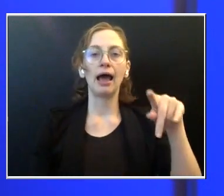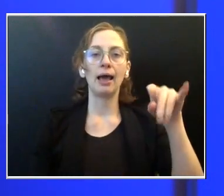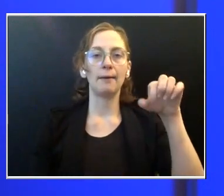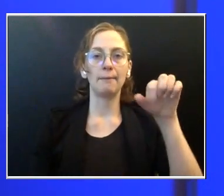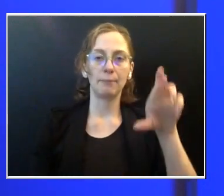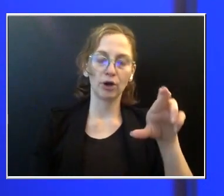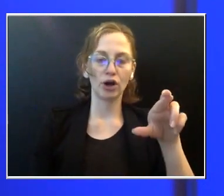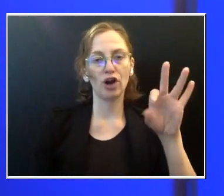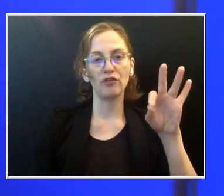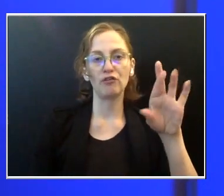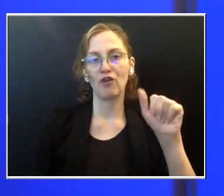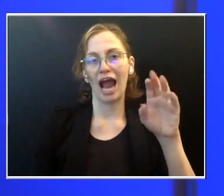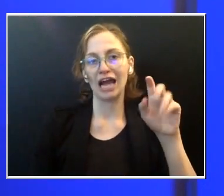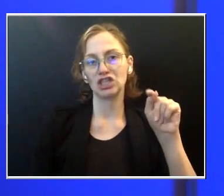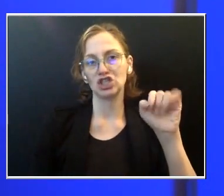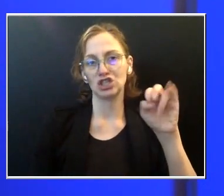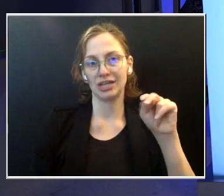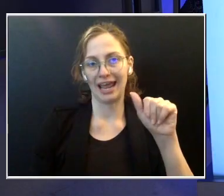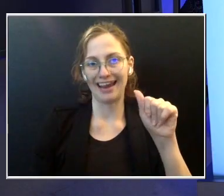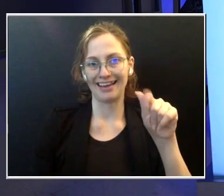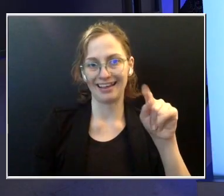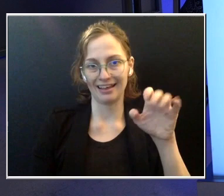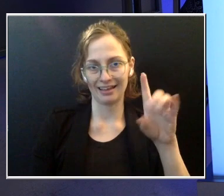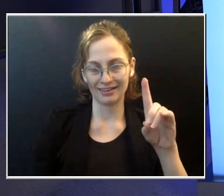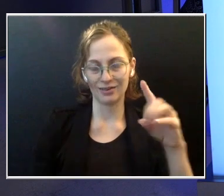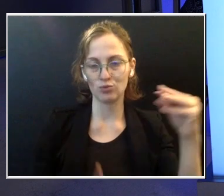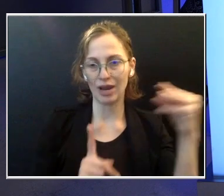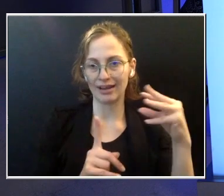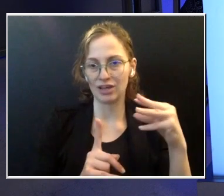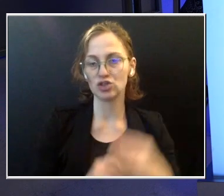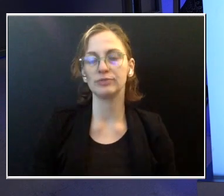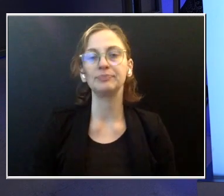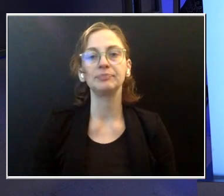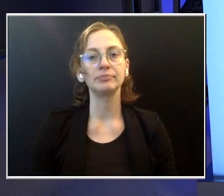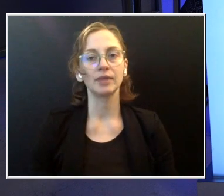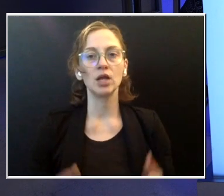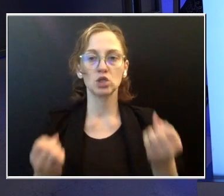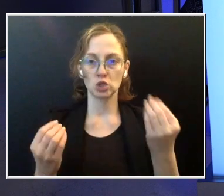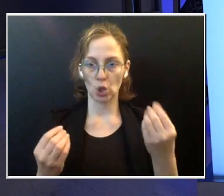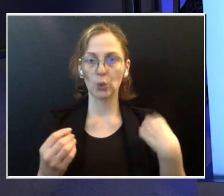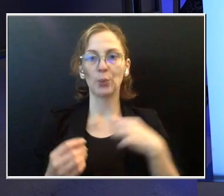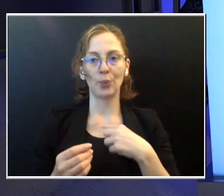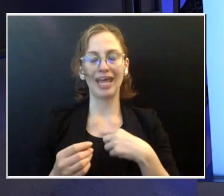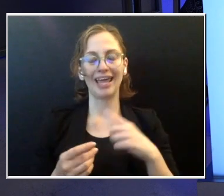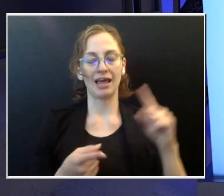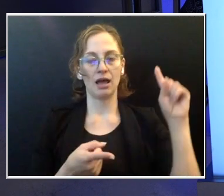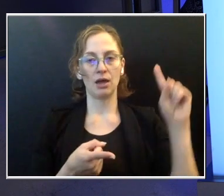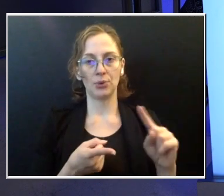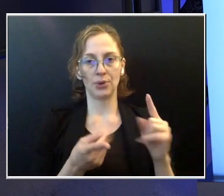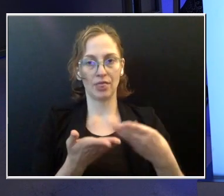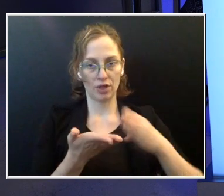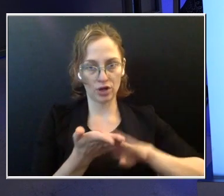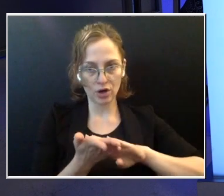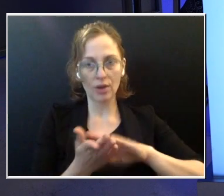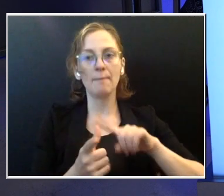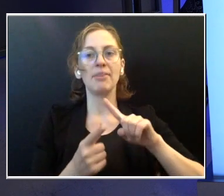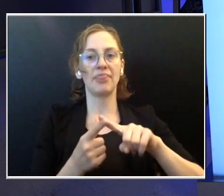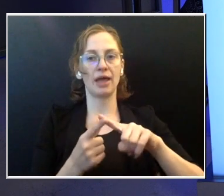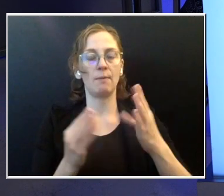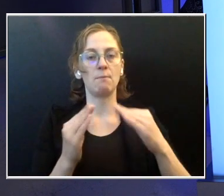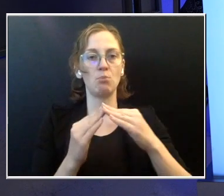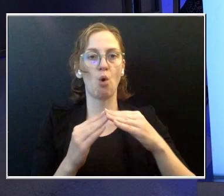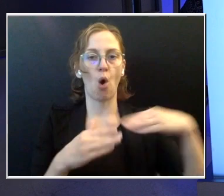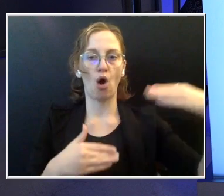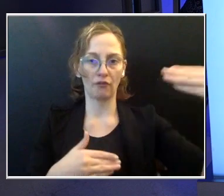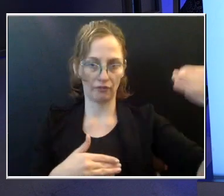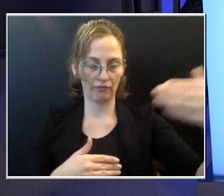to try and keep it as safe as we can for her. So with her unique case, you knew when you, after meeting with her and meeting with the teams, that this was a very specific type of treatment plan